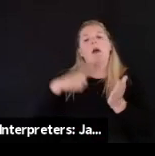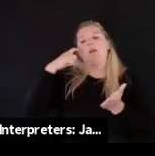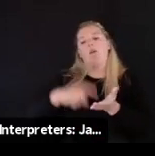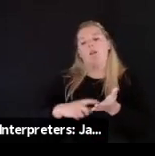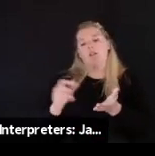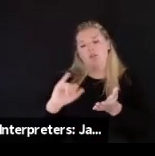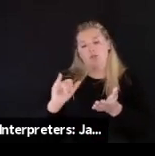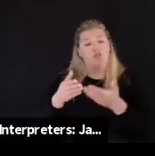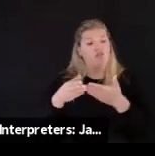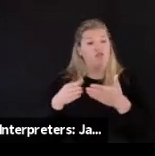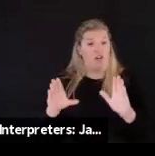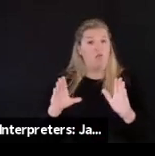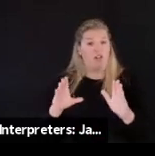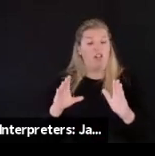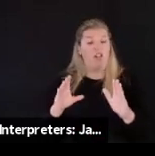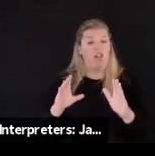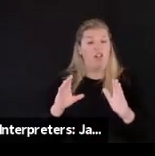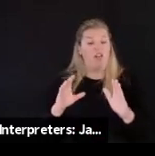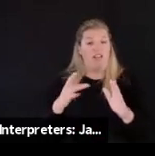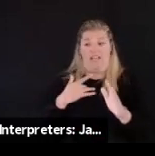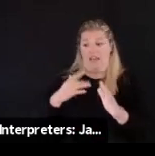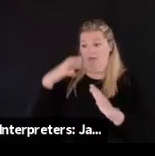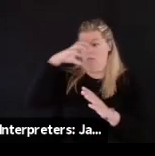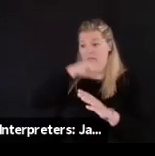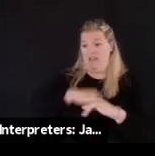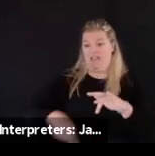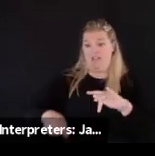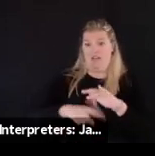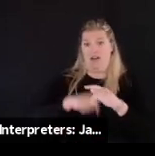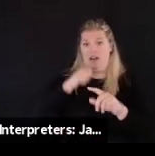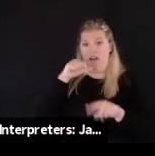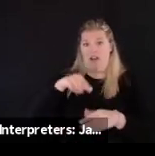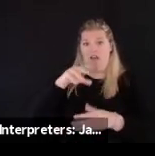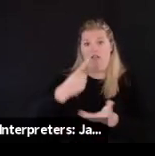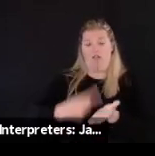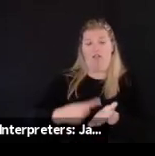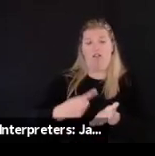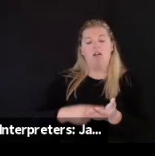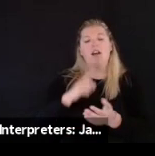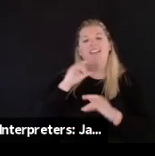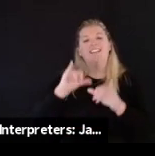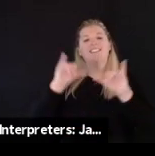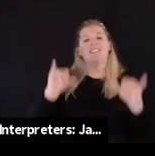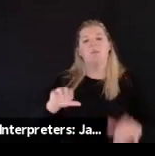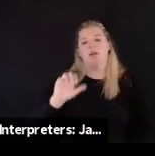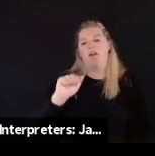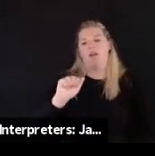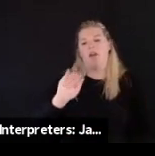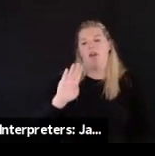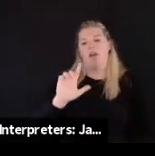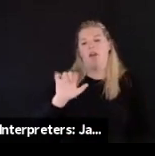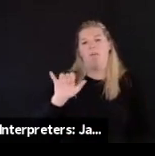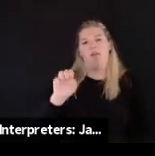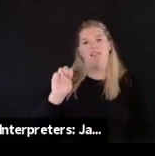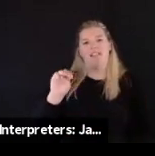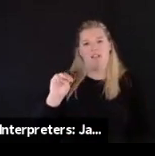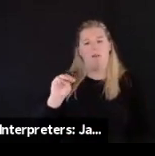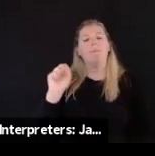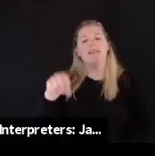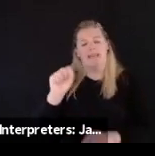generally seen as missing from these conversations is systemic ableism. Yes, Lana, thank you so much. And we'll talk about